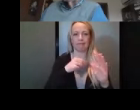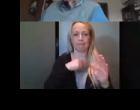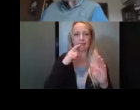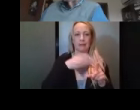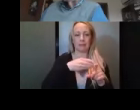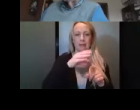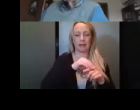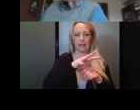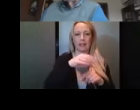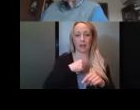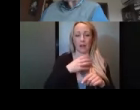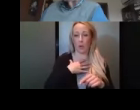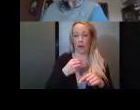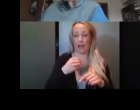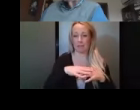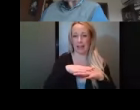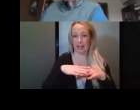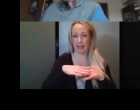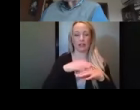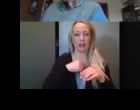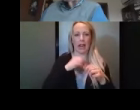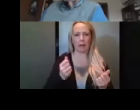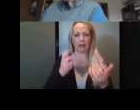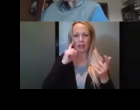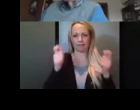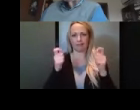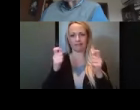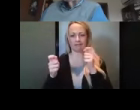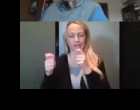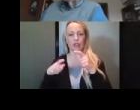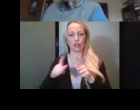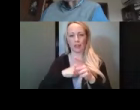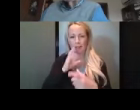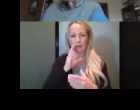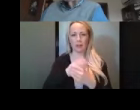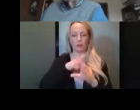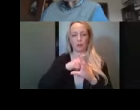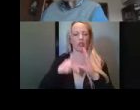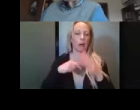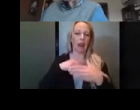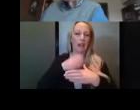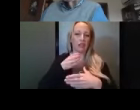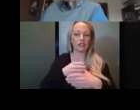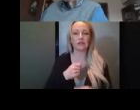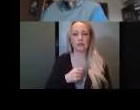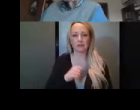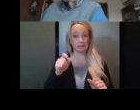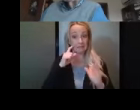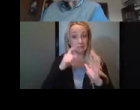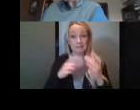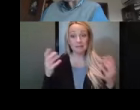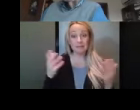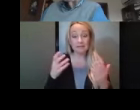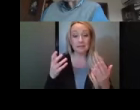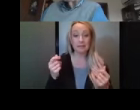matter and how much it changes over the course of the intervention program on average. So you can see that there's as